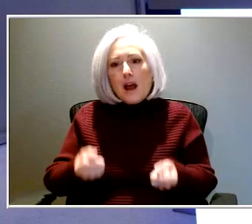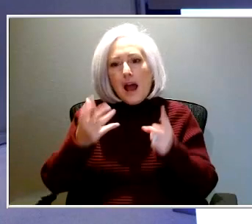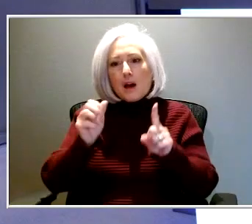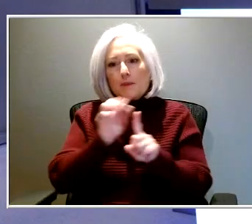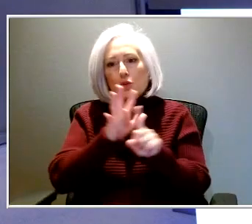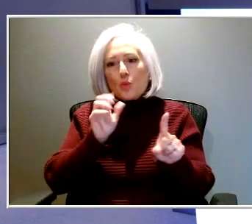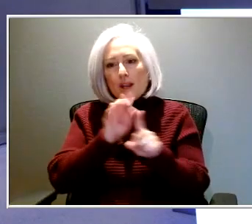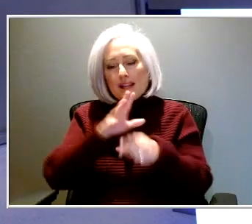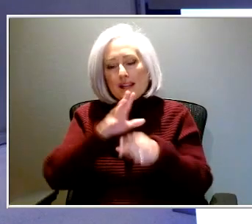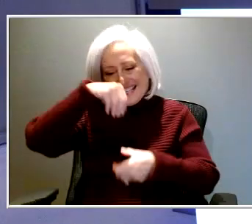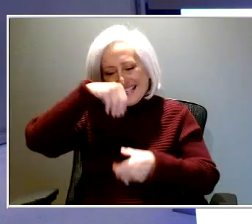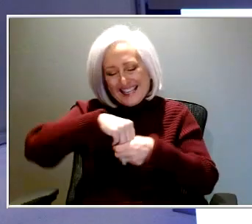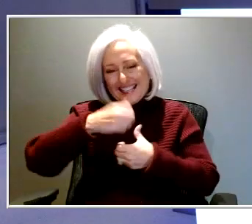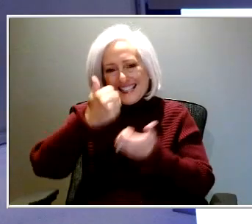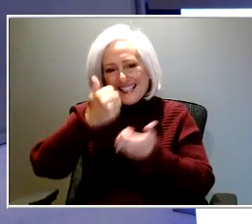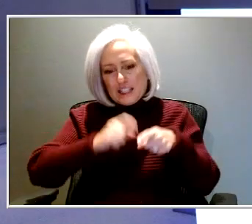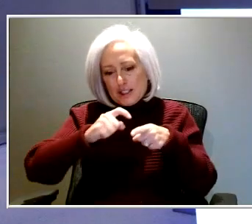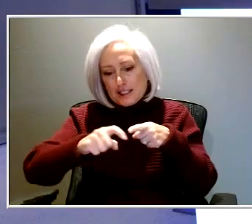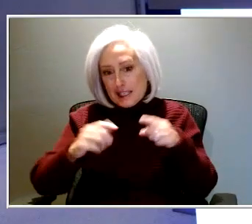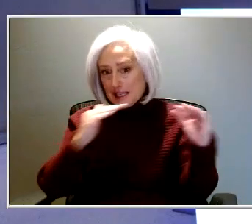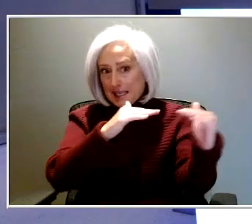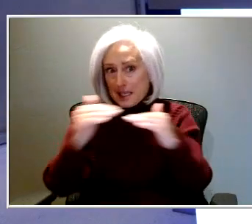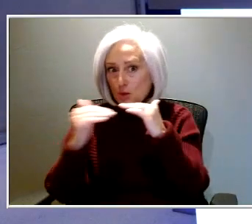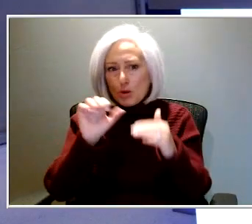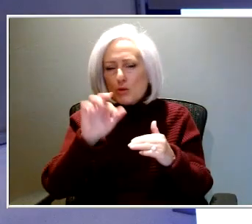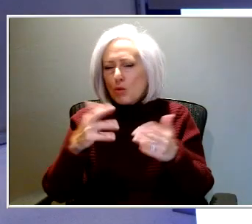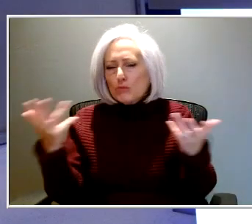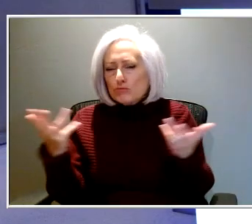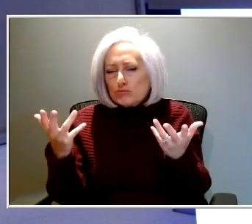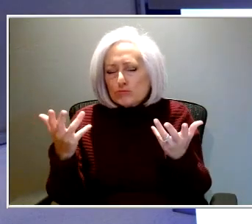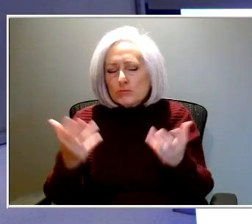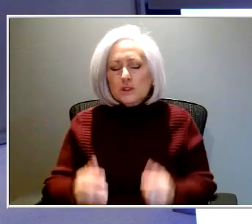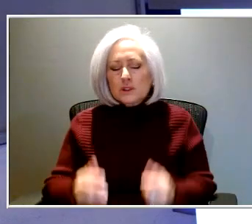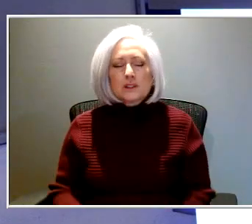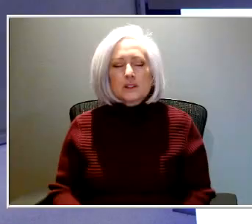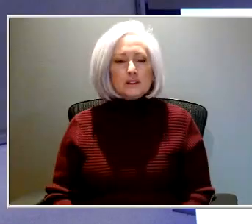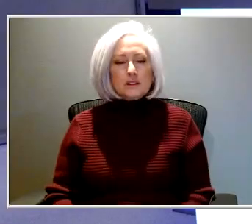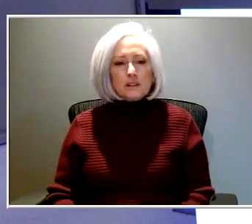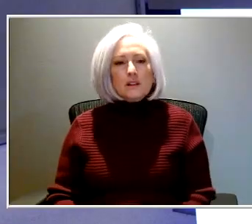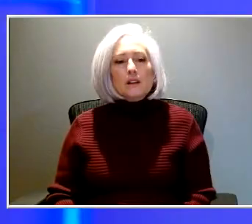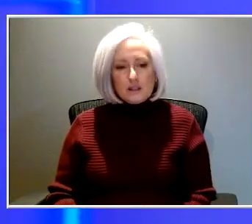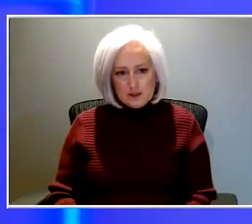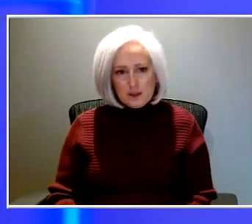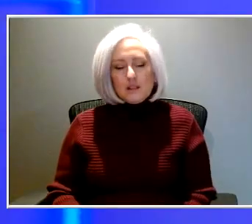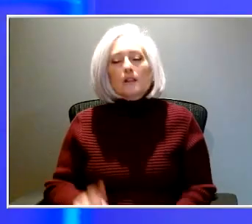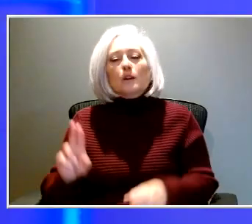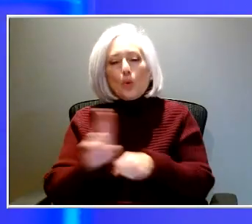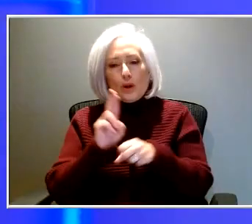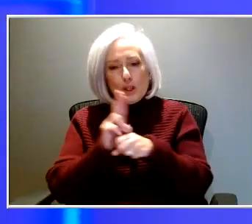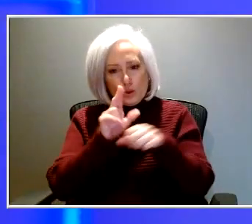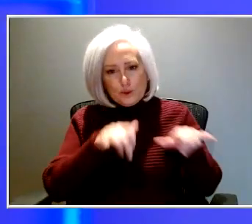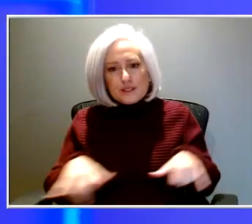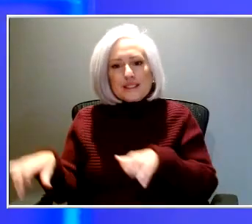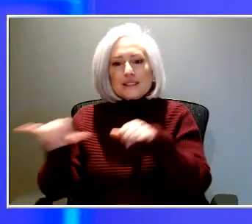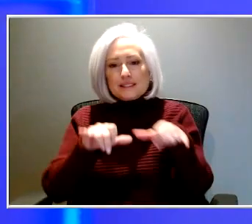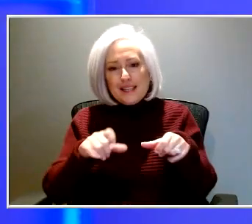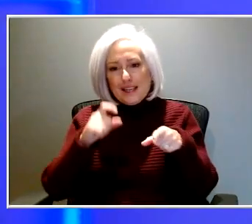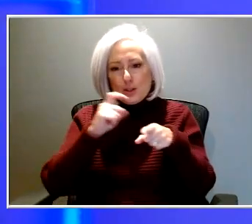each of these seeds. Are they all created equal? Or do you add more? We use pretty standard seeds,